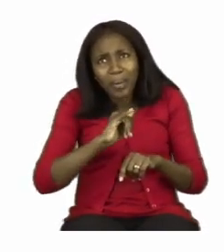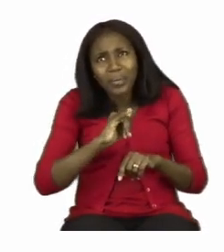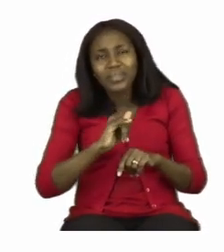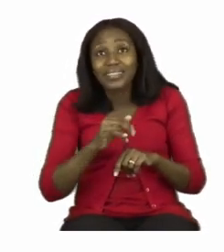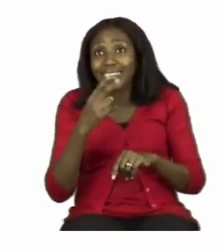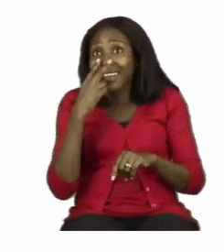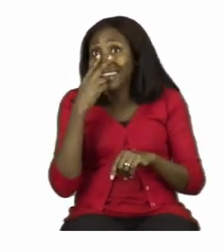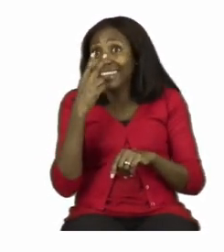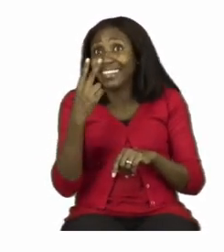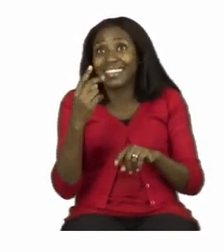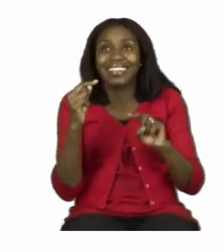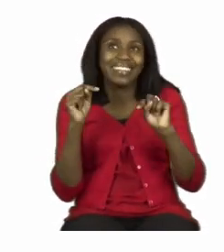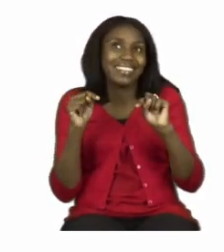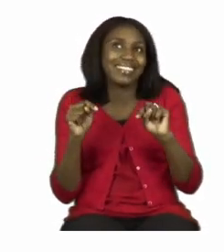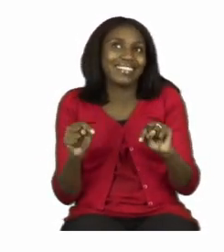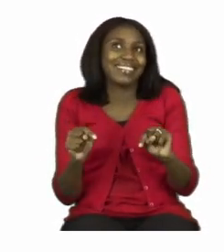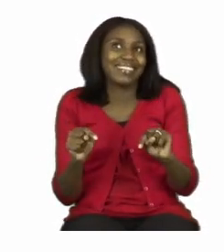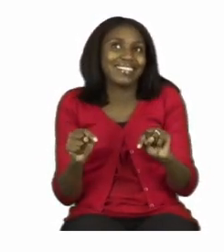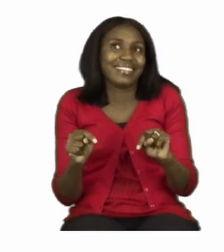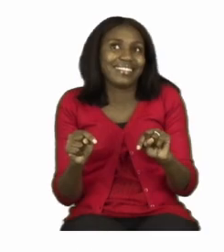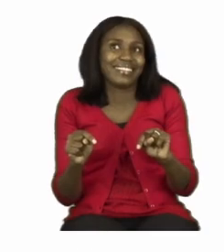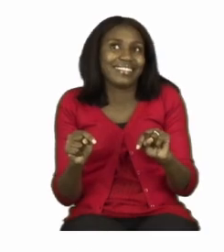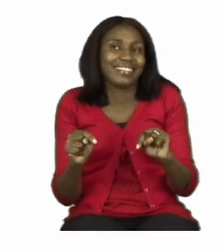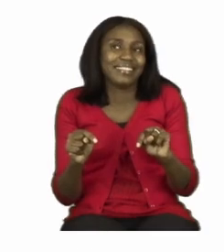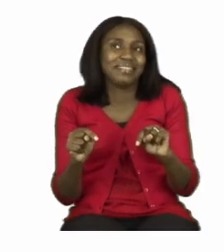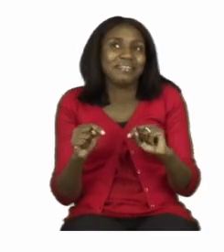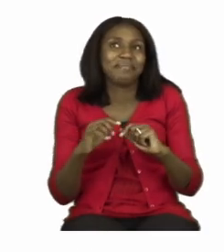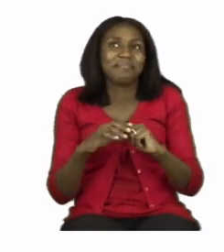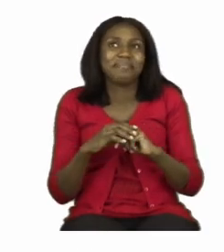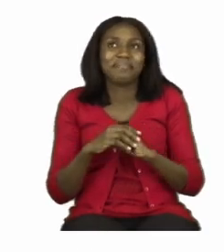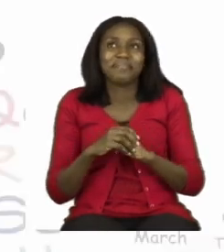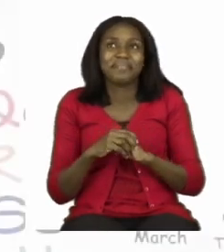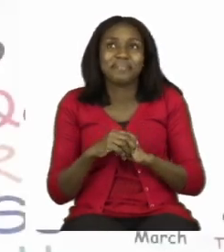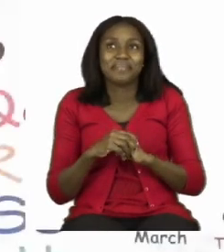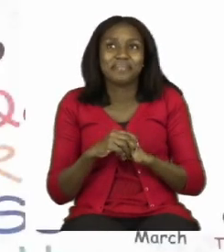when you're done with everything after the advert break.